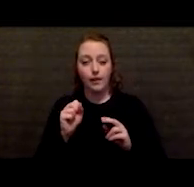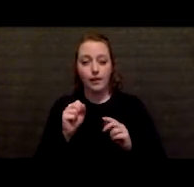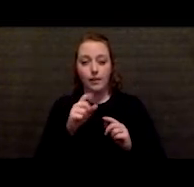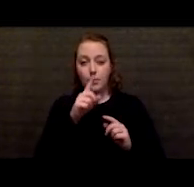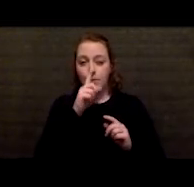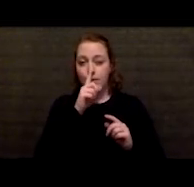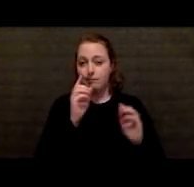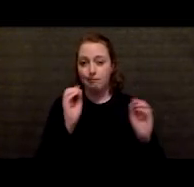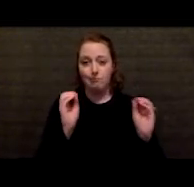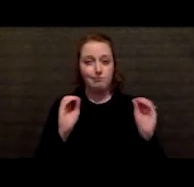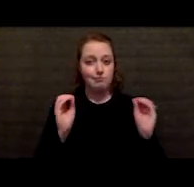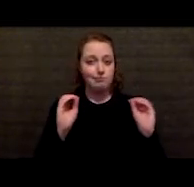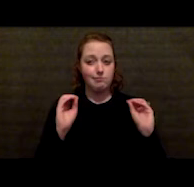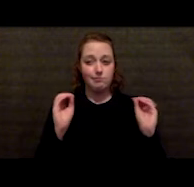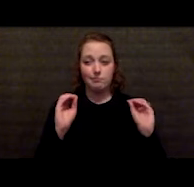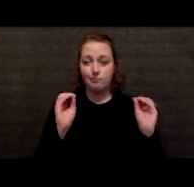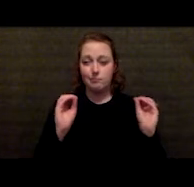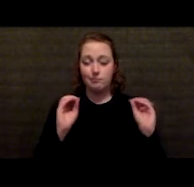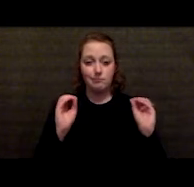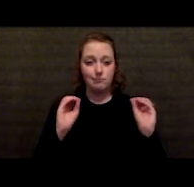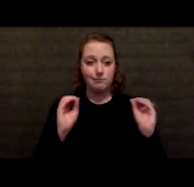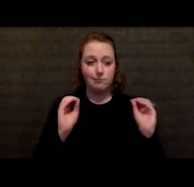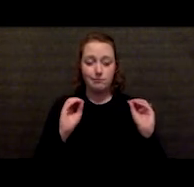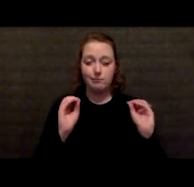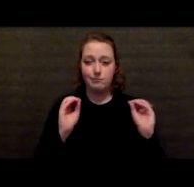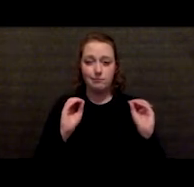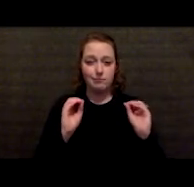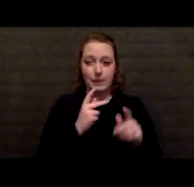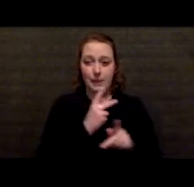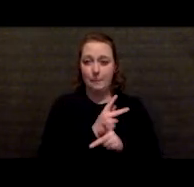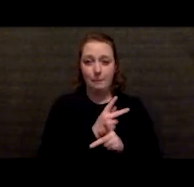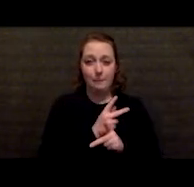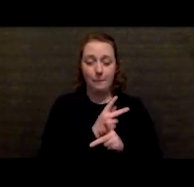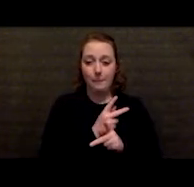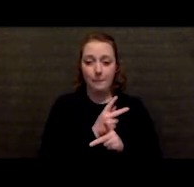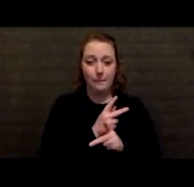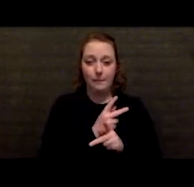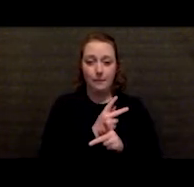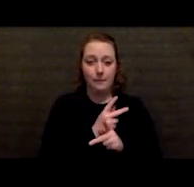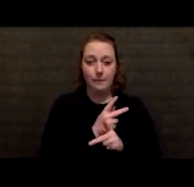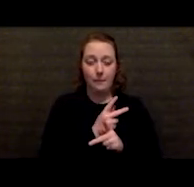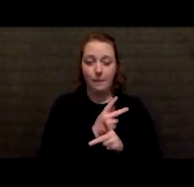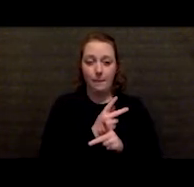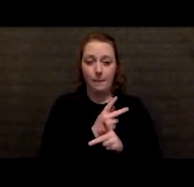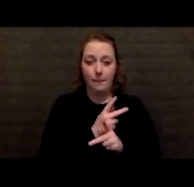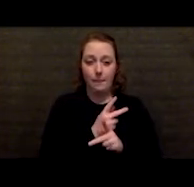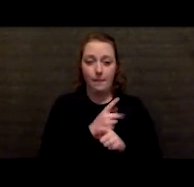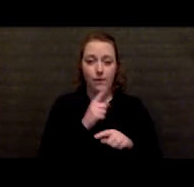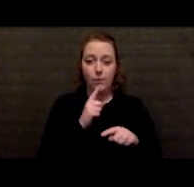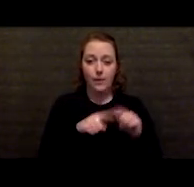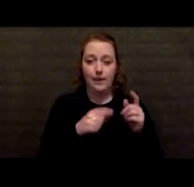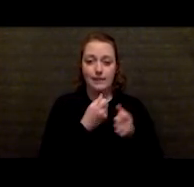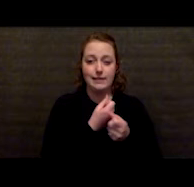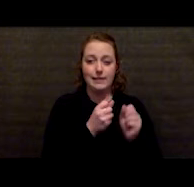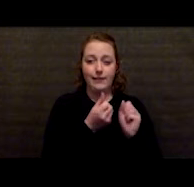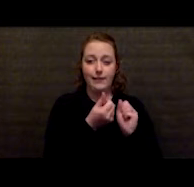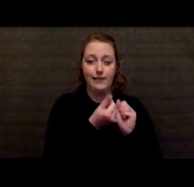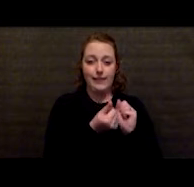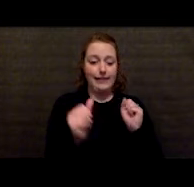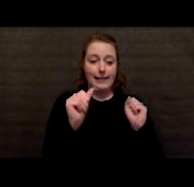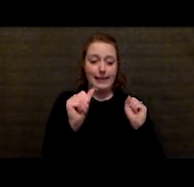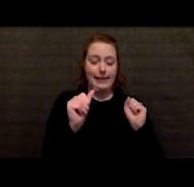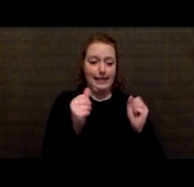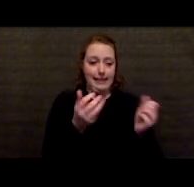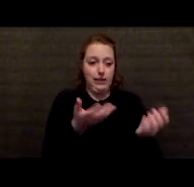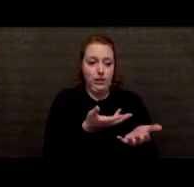touched up or upgraded. It's a very old school. There's no parts of it that can be salvaged or anything like that. So I